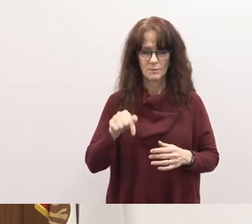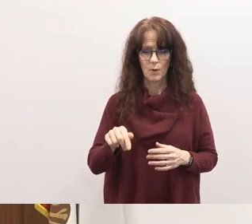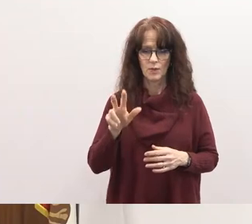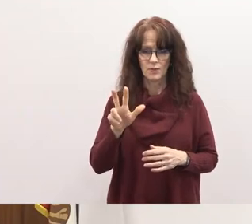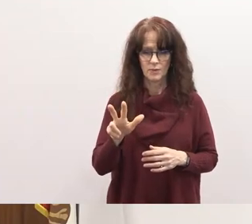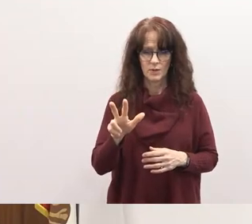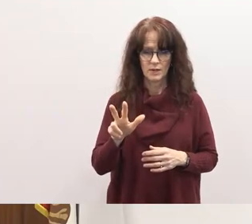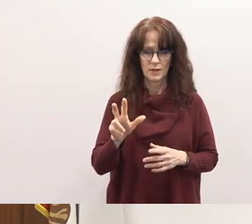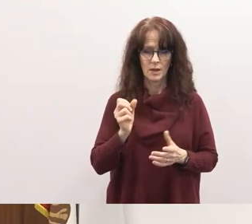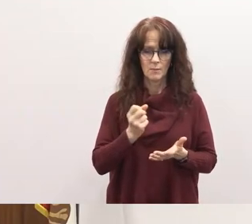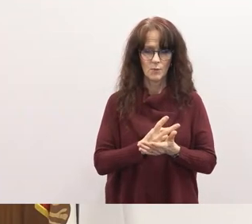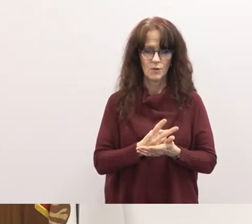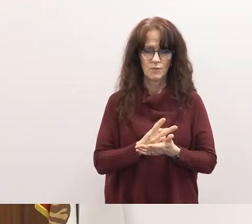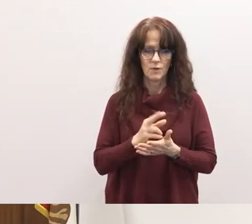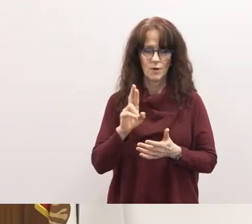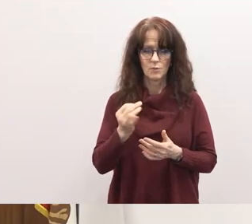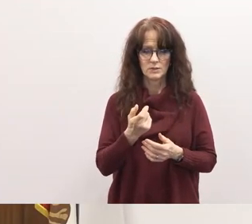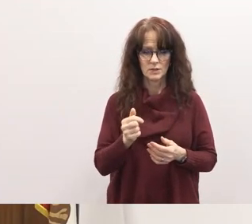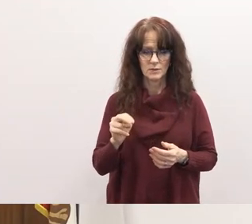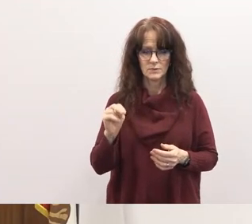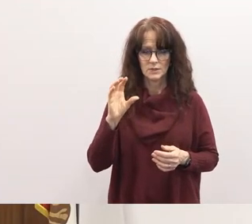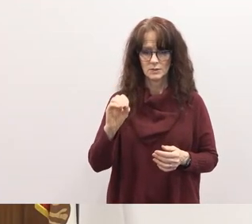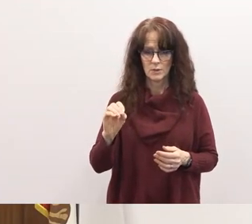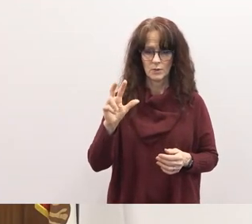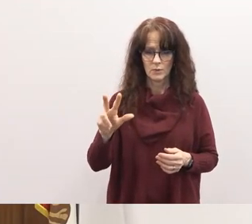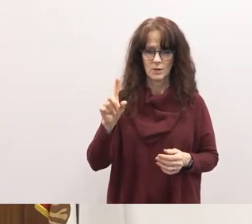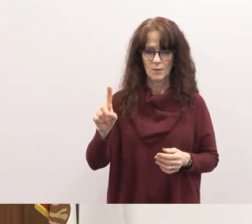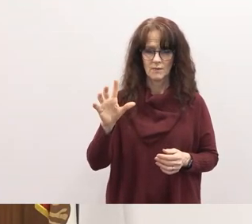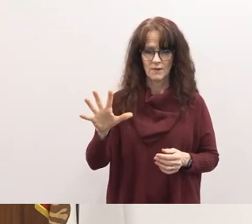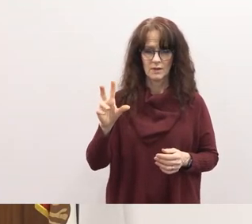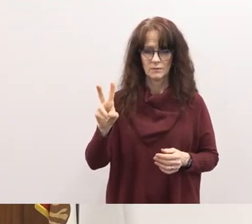15.3, approval of resolution